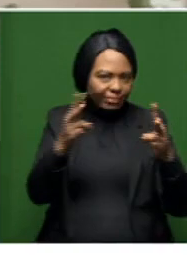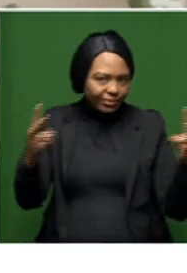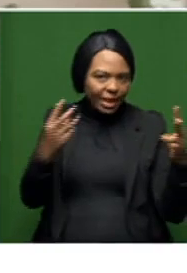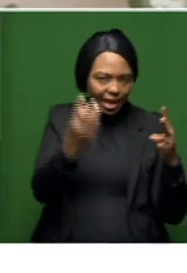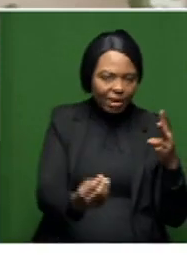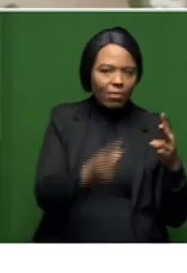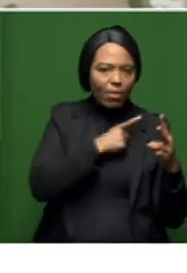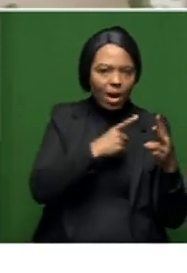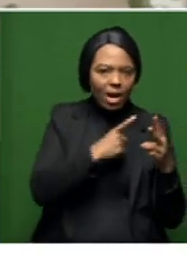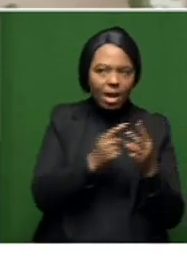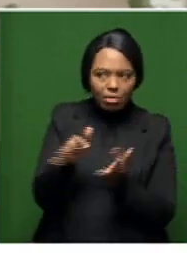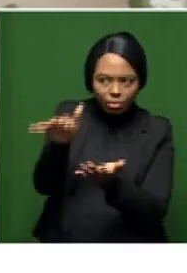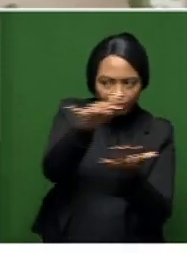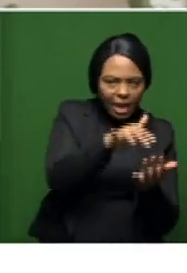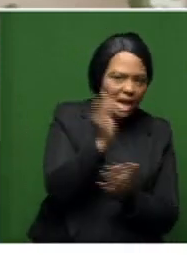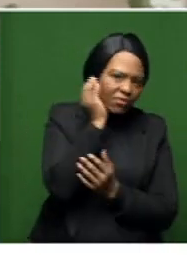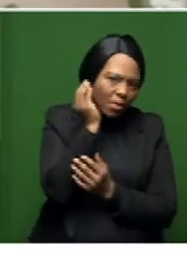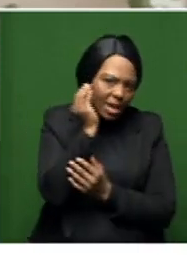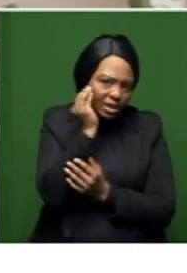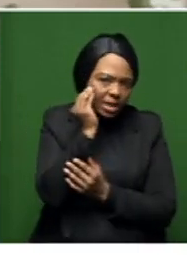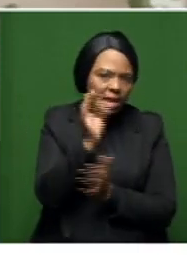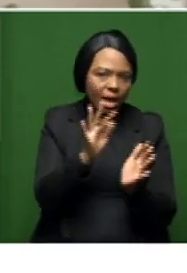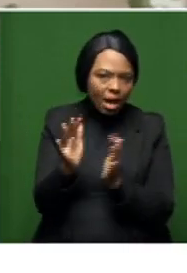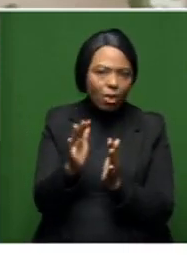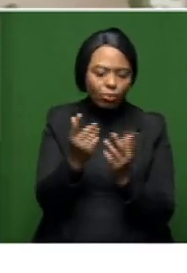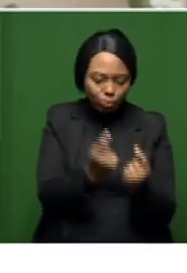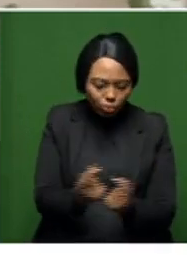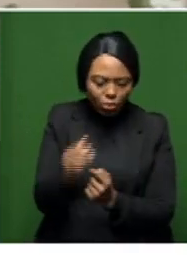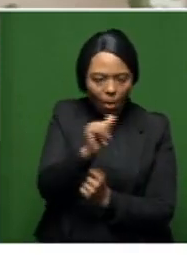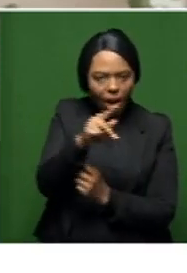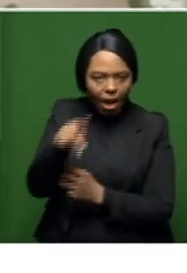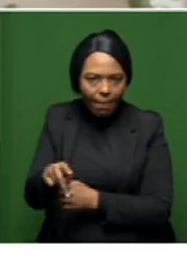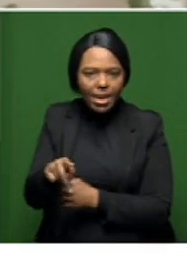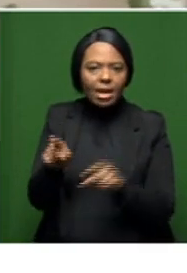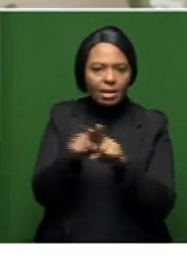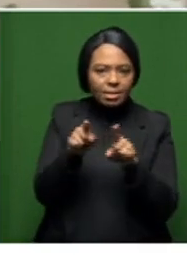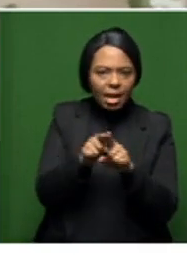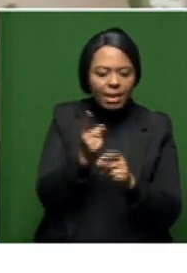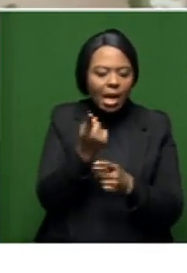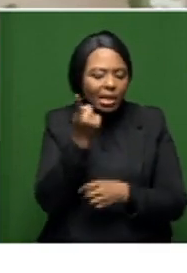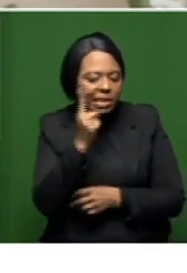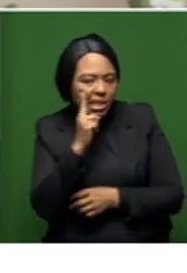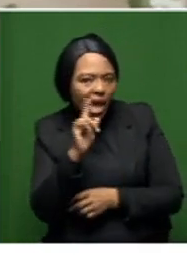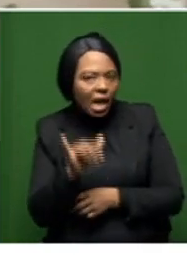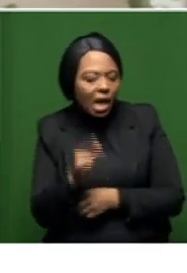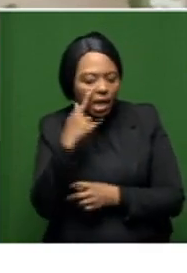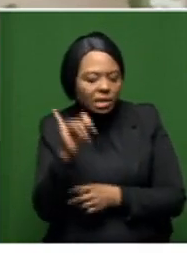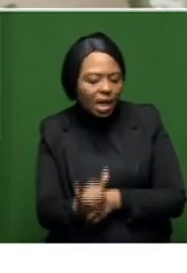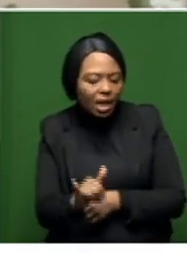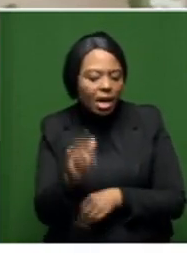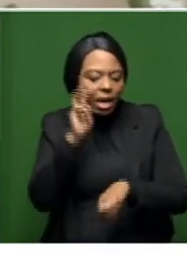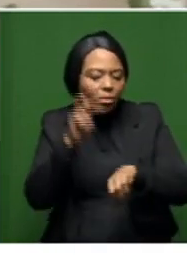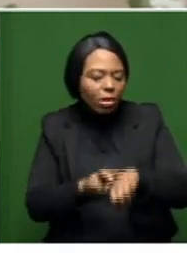consolidating the information and putting it into the app in an easy to navigate way, we enable learners to quickly check what the requirements are. And it's not just requirements